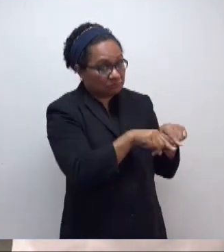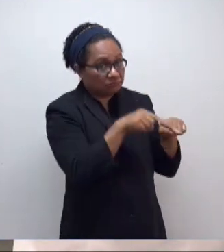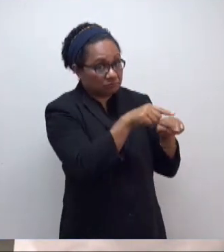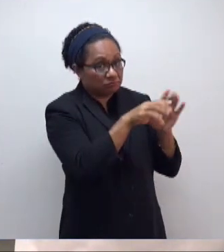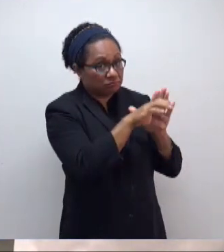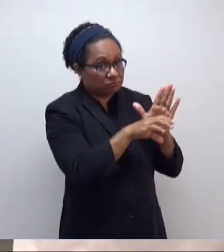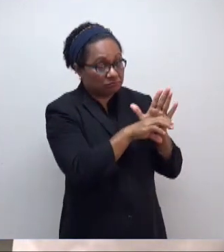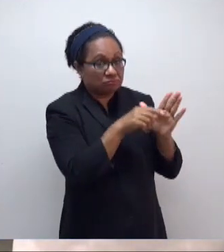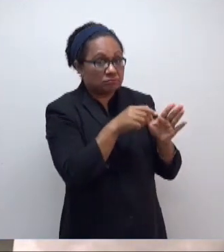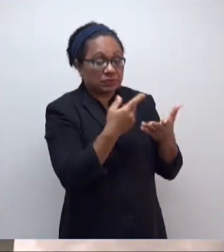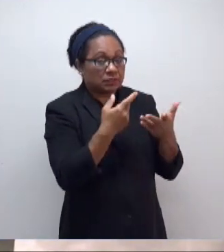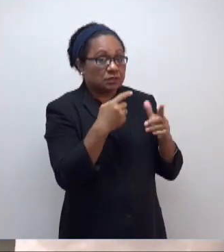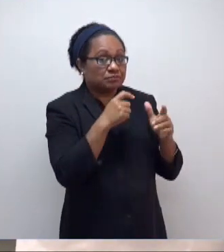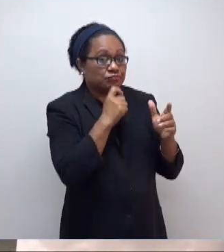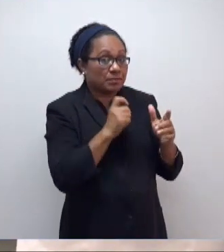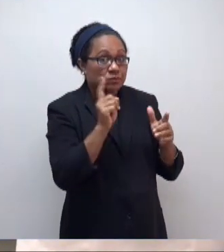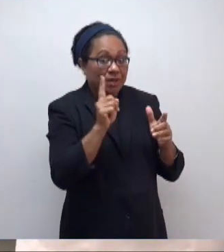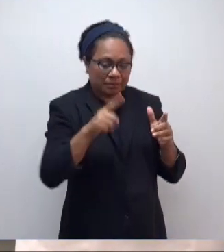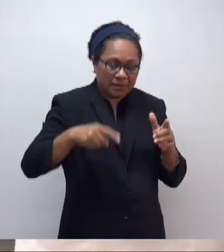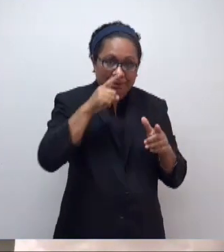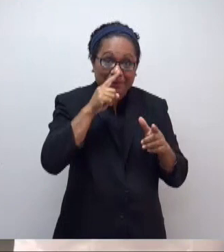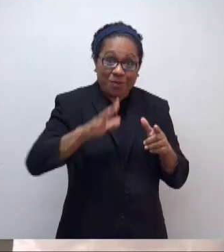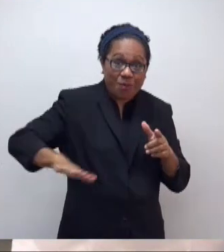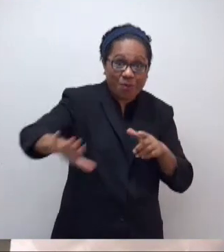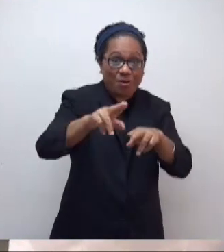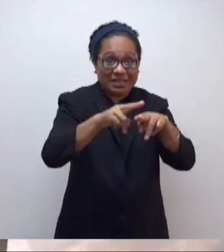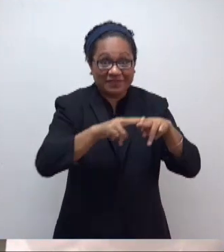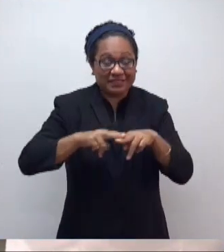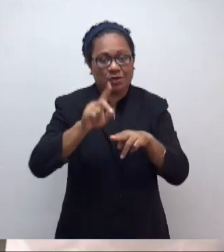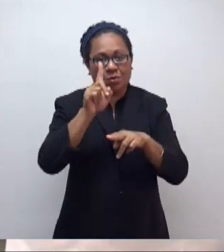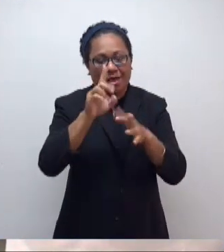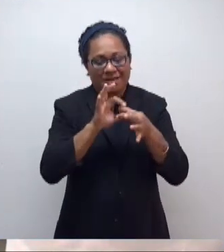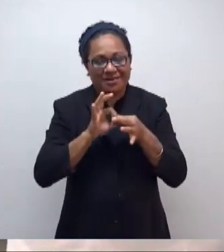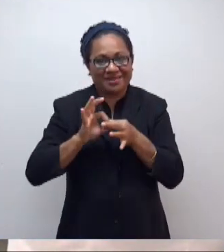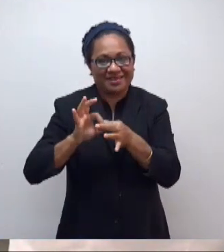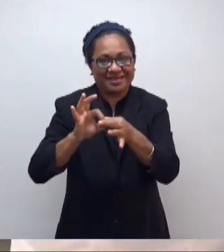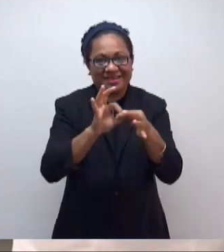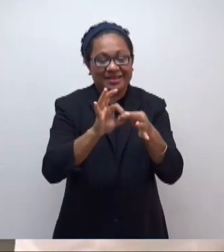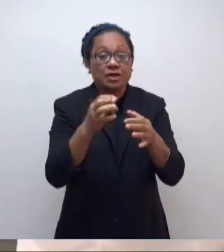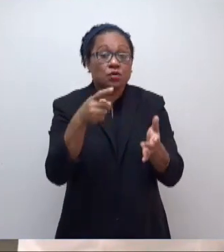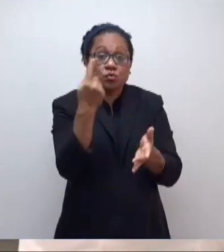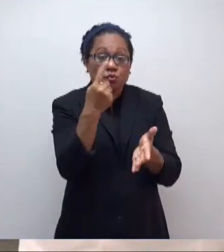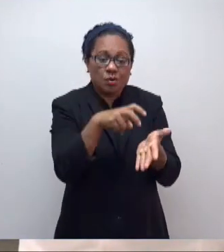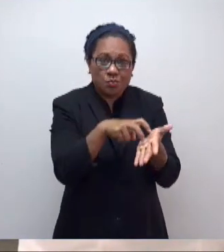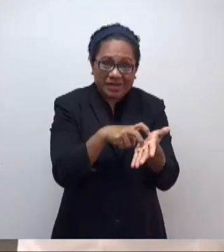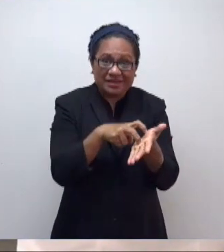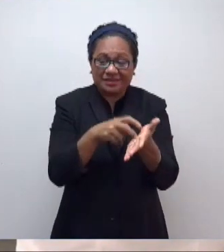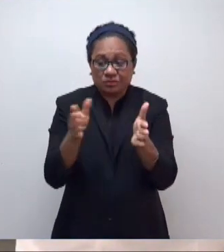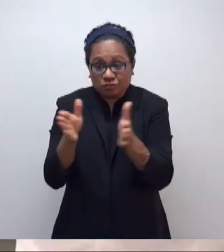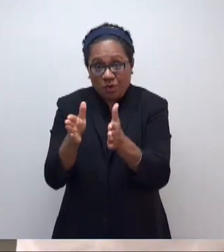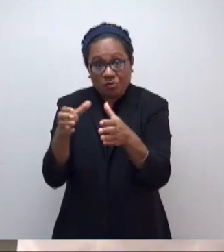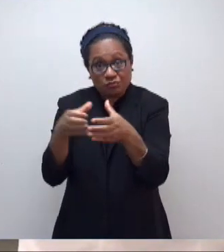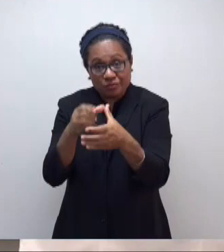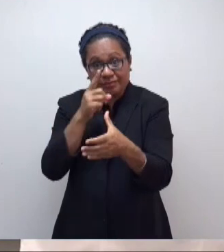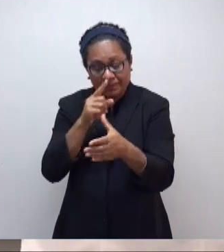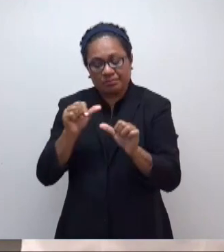one people, the assurance that those most vulnerable will be protected, and the contract